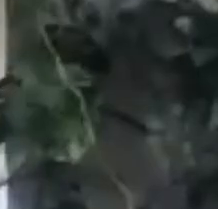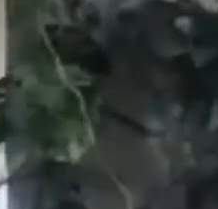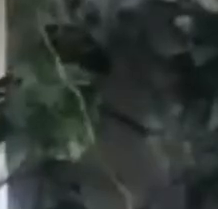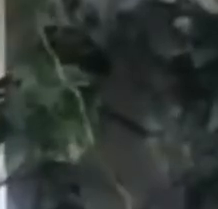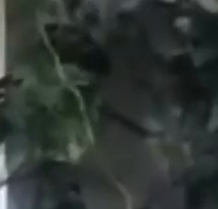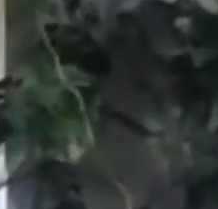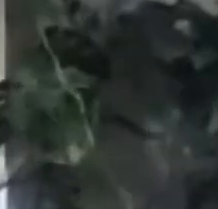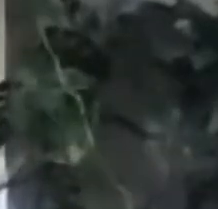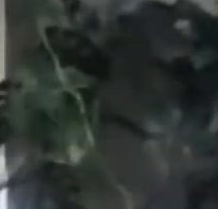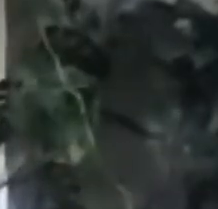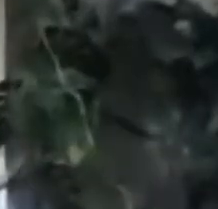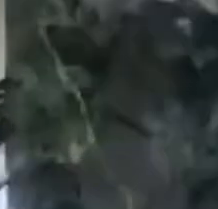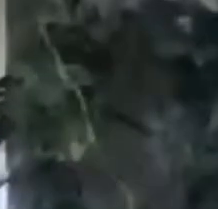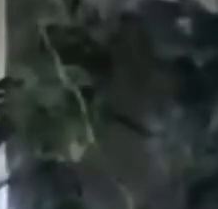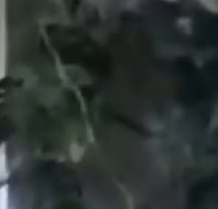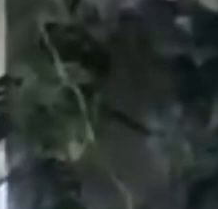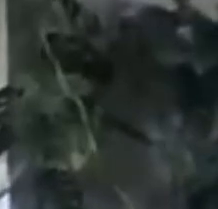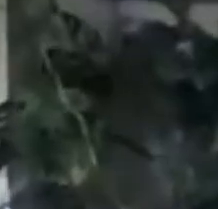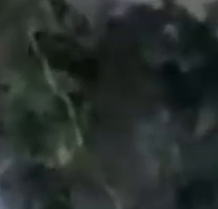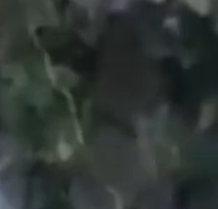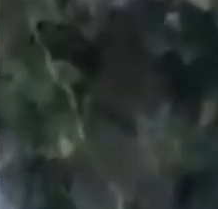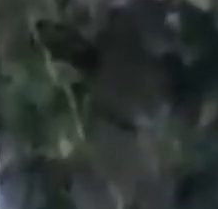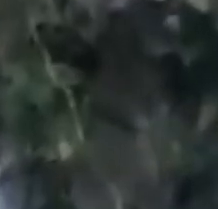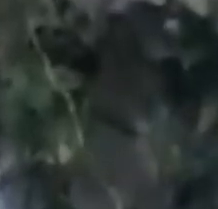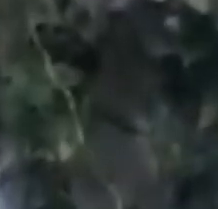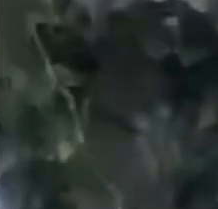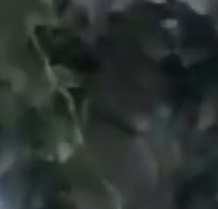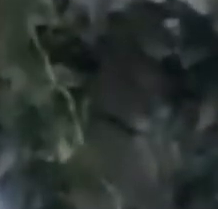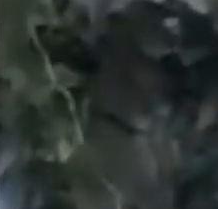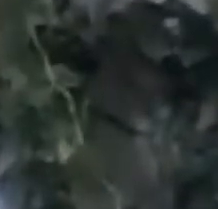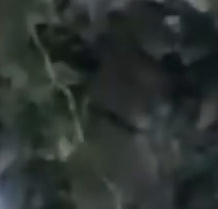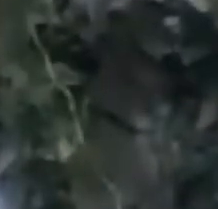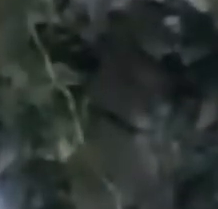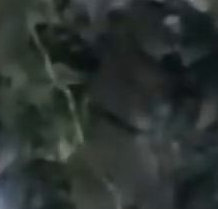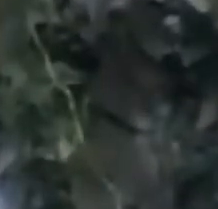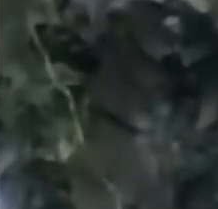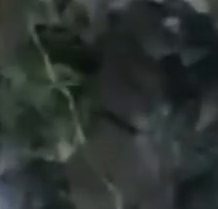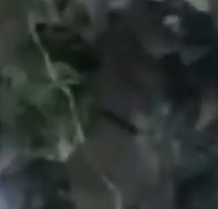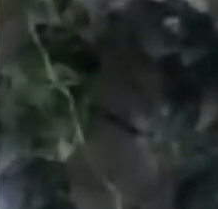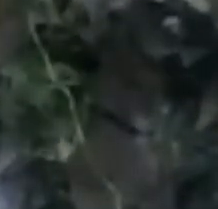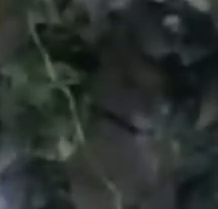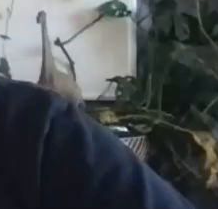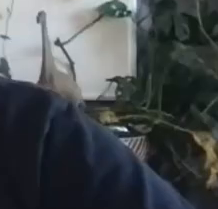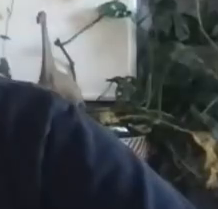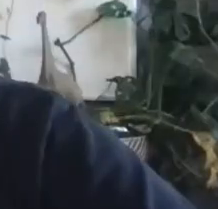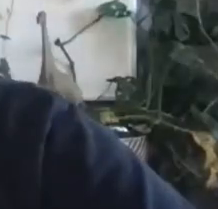Hello, everyone. Welcome to Skype a Scientist Live. My name is Sarah McAnulty. I run Skype a Scientist, and I'll be moderating the Q&A today.